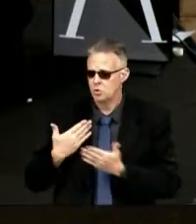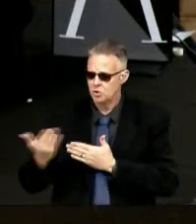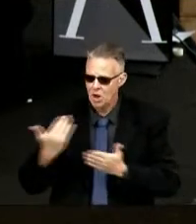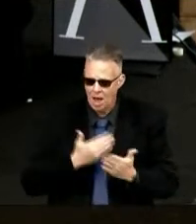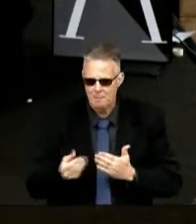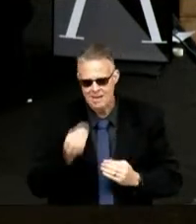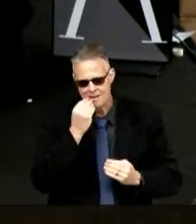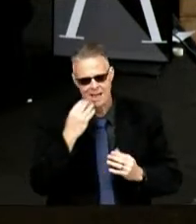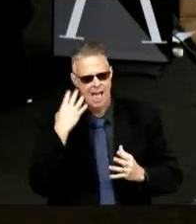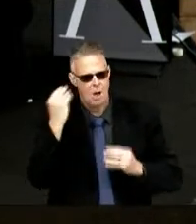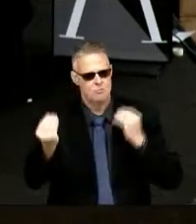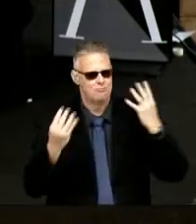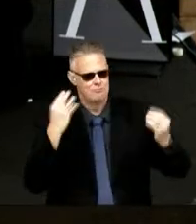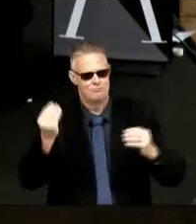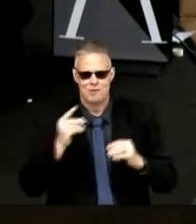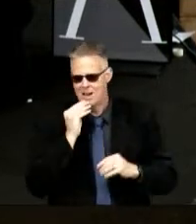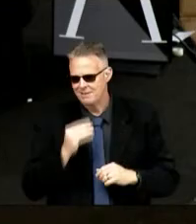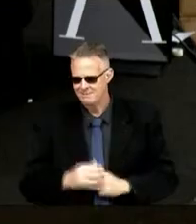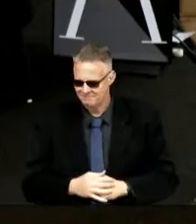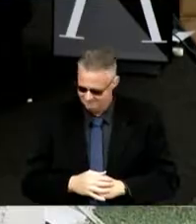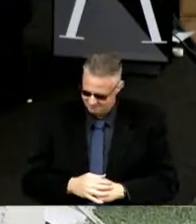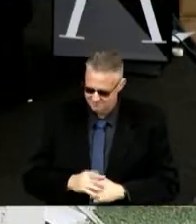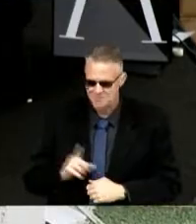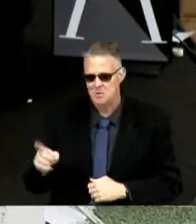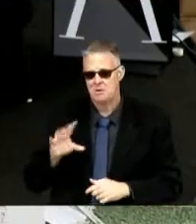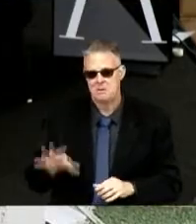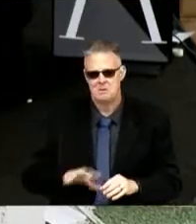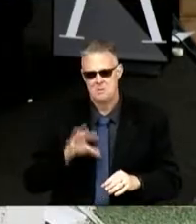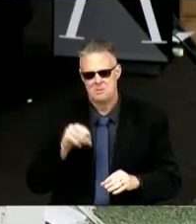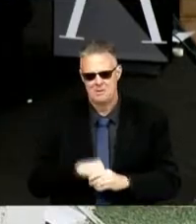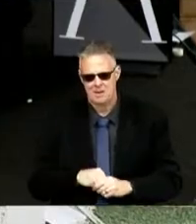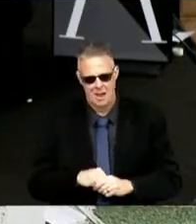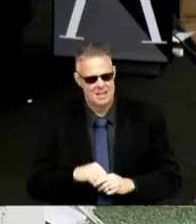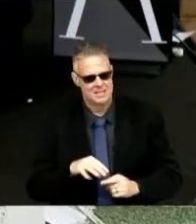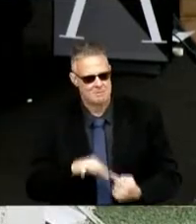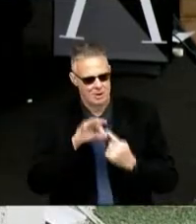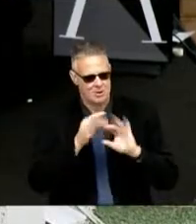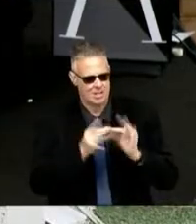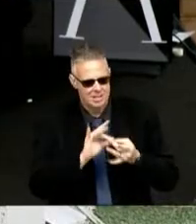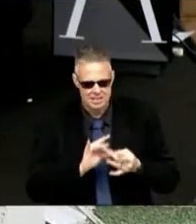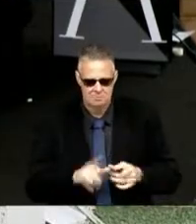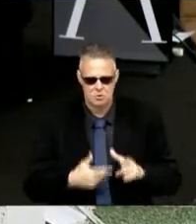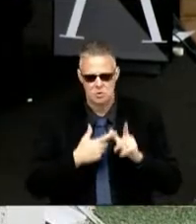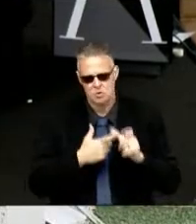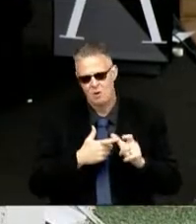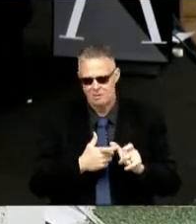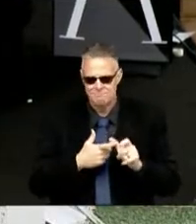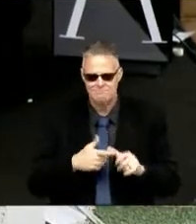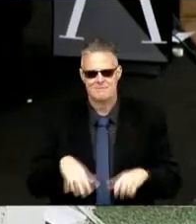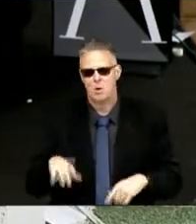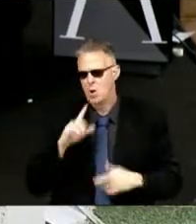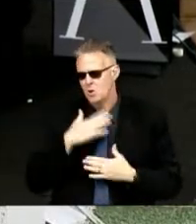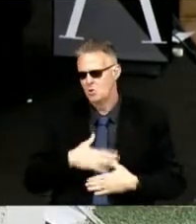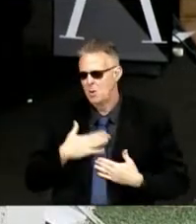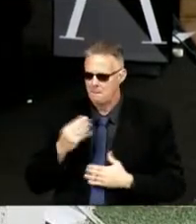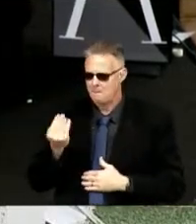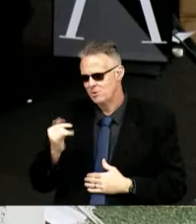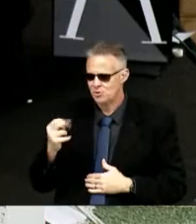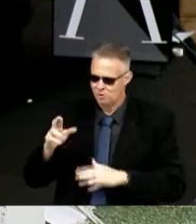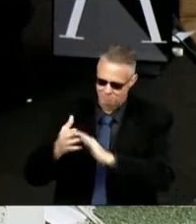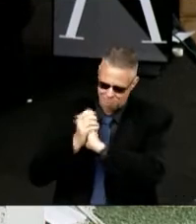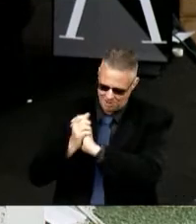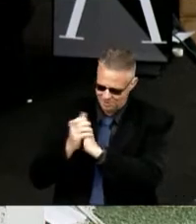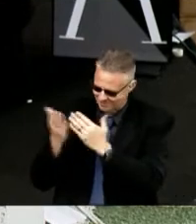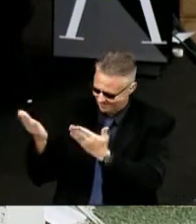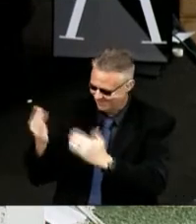and eating out. Mr. has also participated in Special Olympics track and field. Congratulations, Mr.